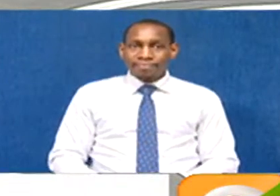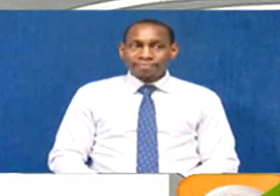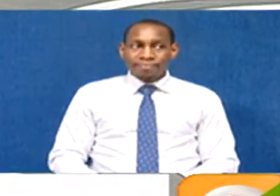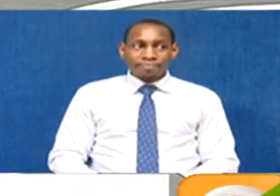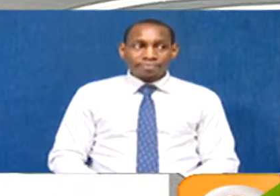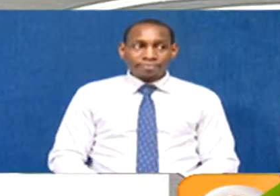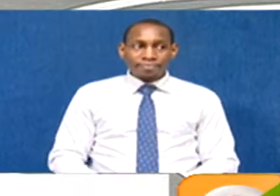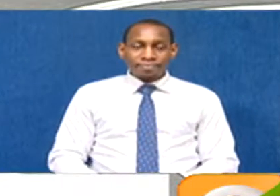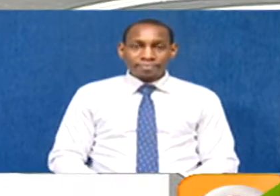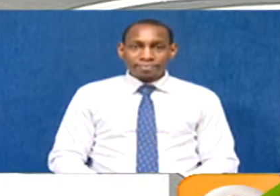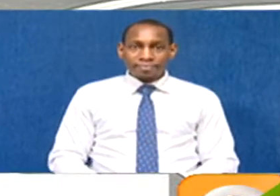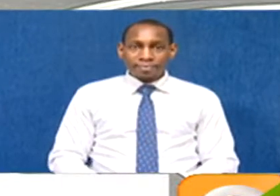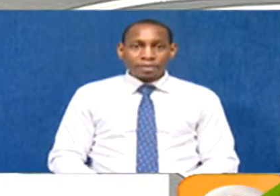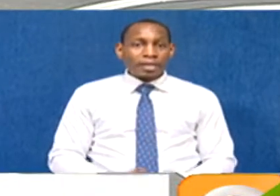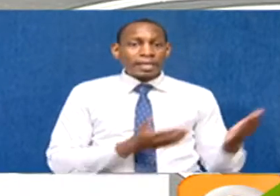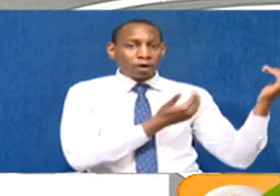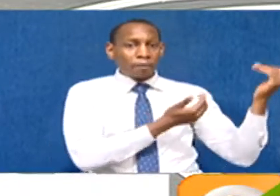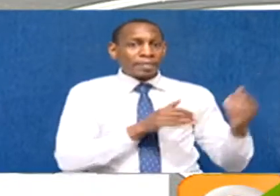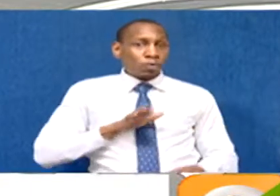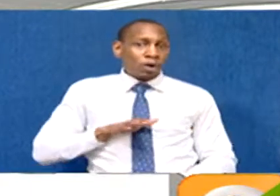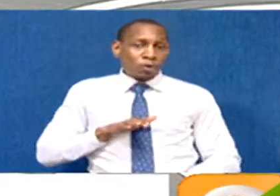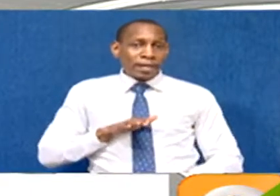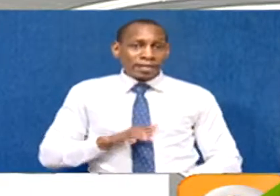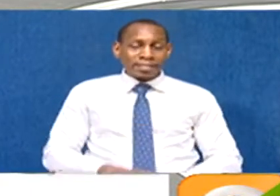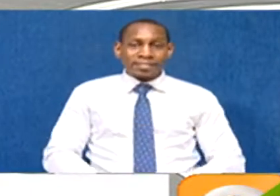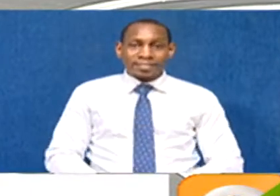Okay. We hope it can be a woman.